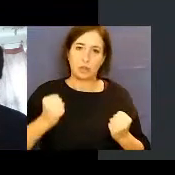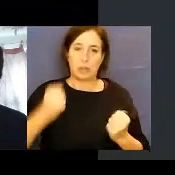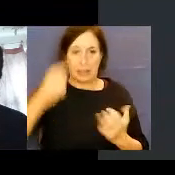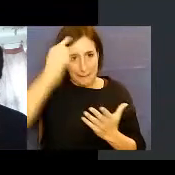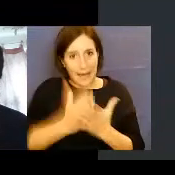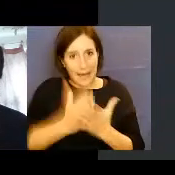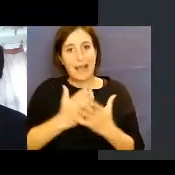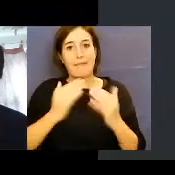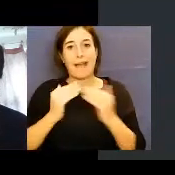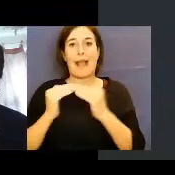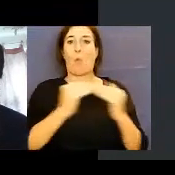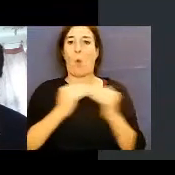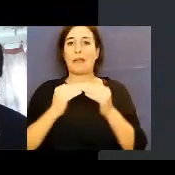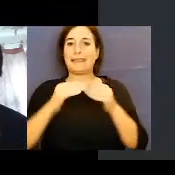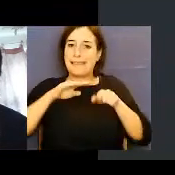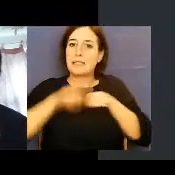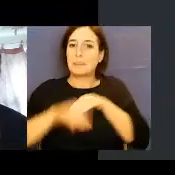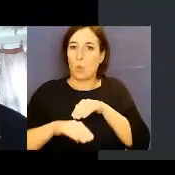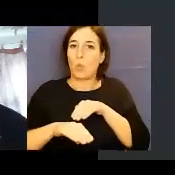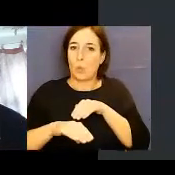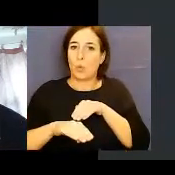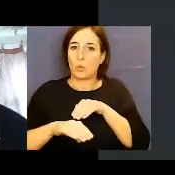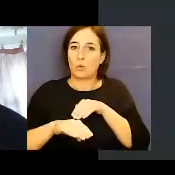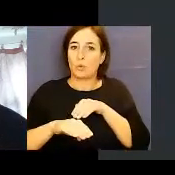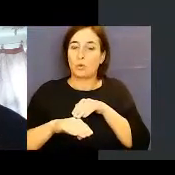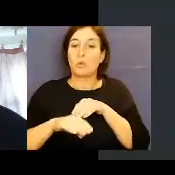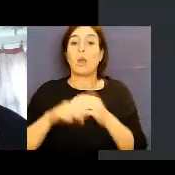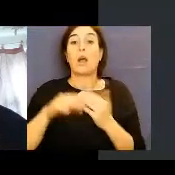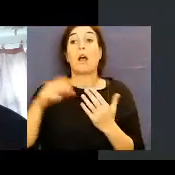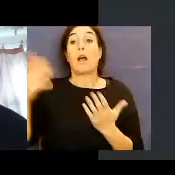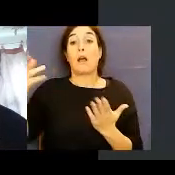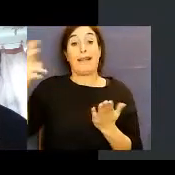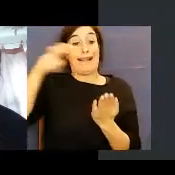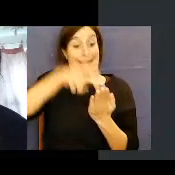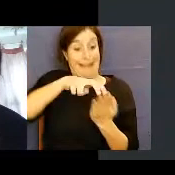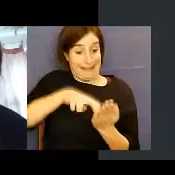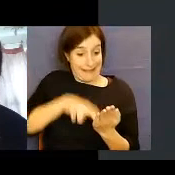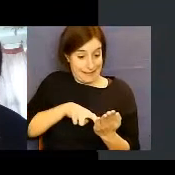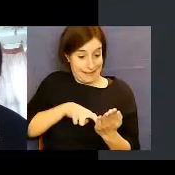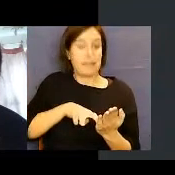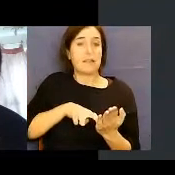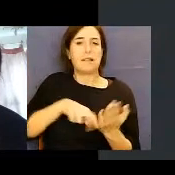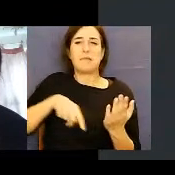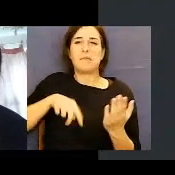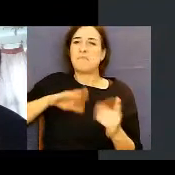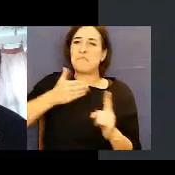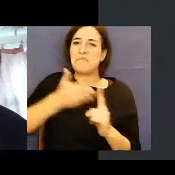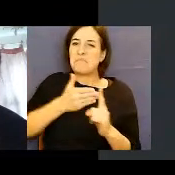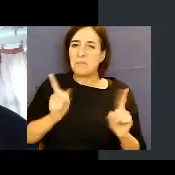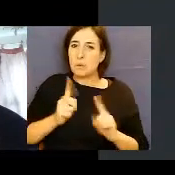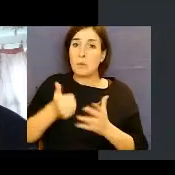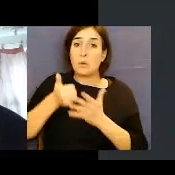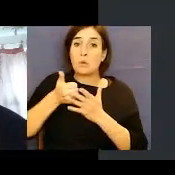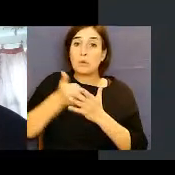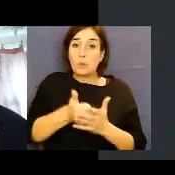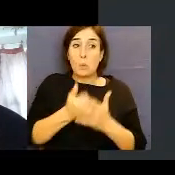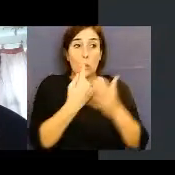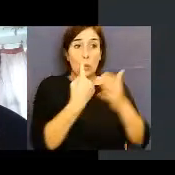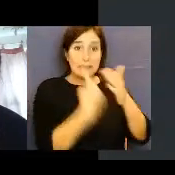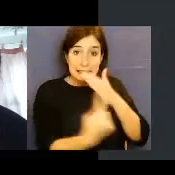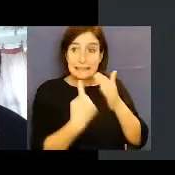And the program itself is very much around supporting individuals